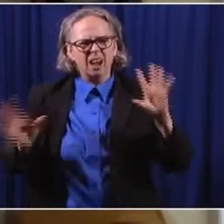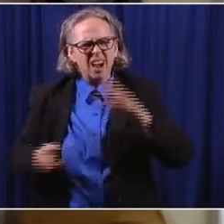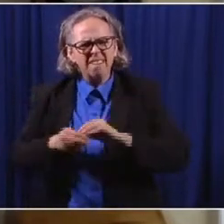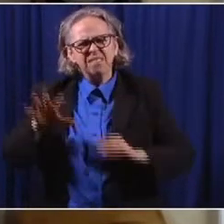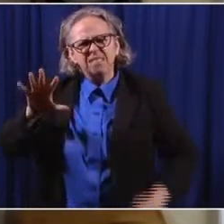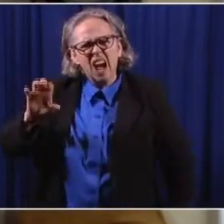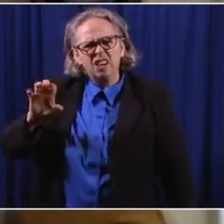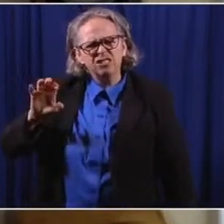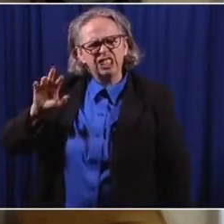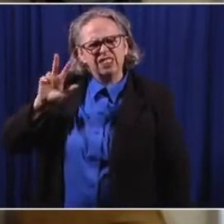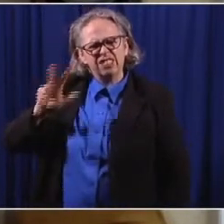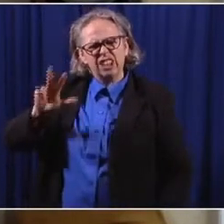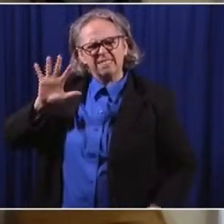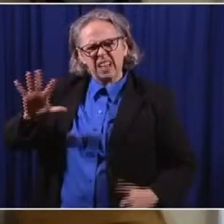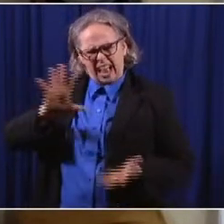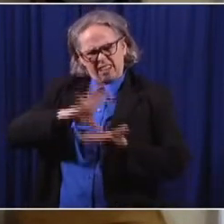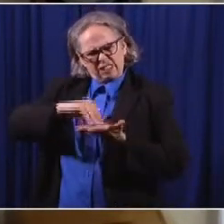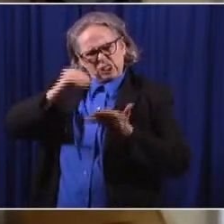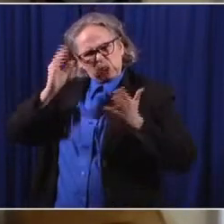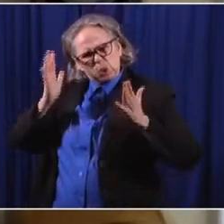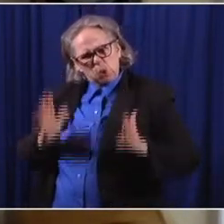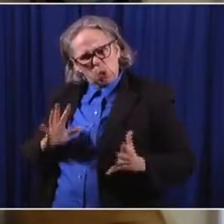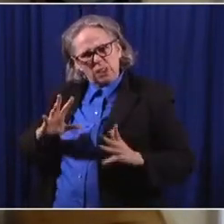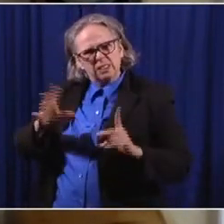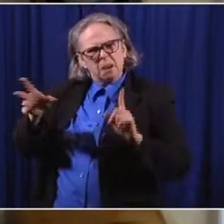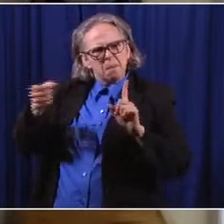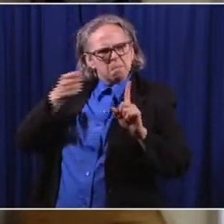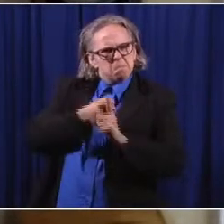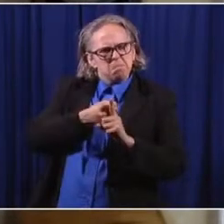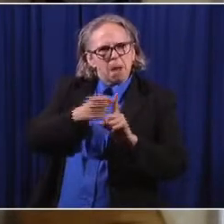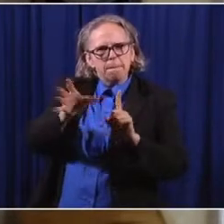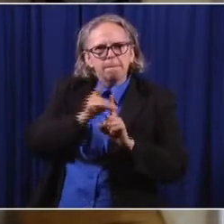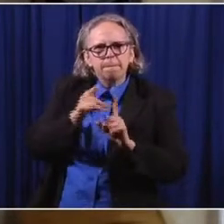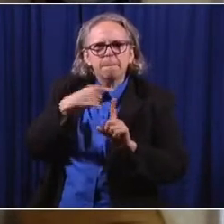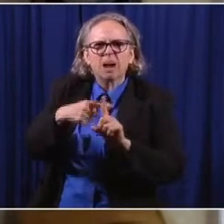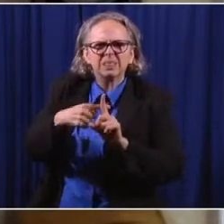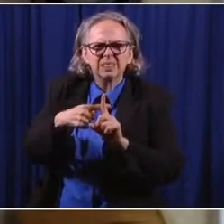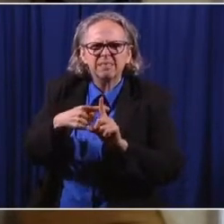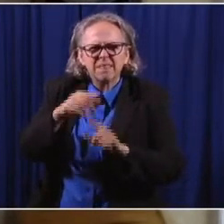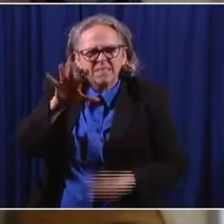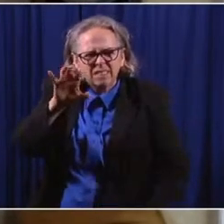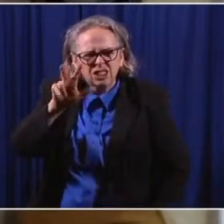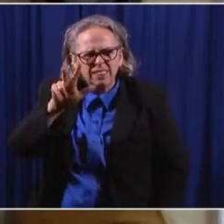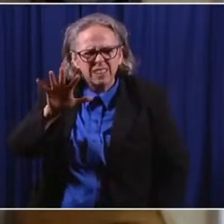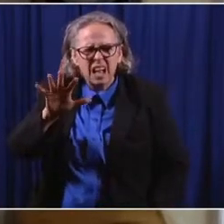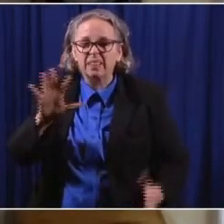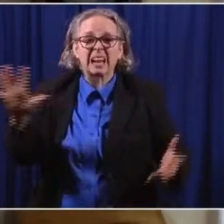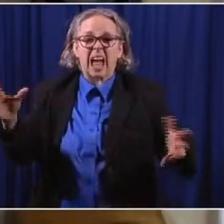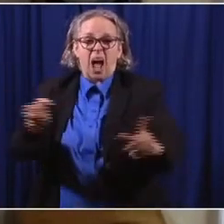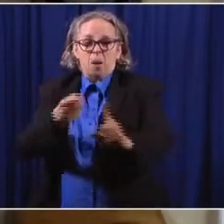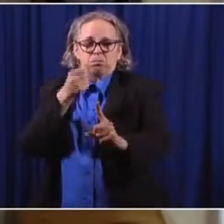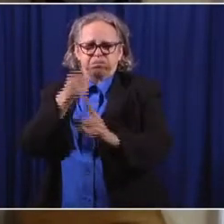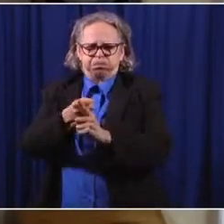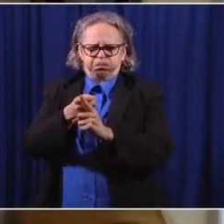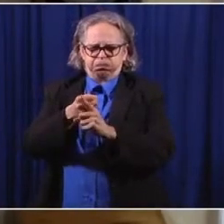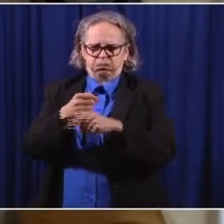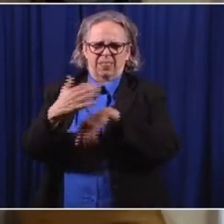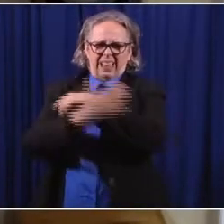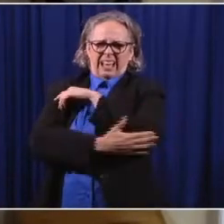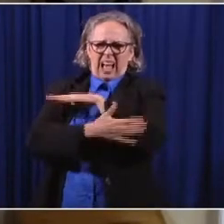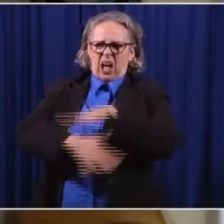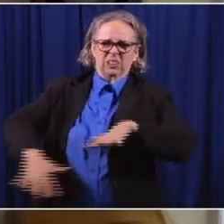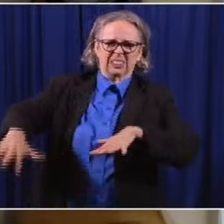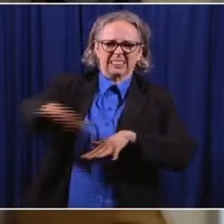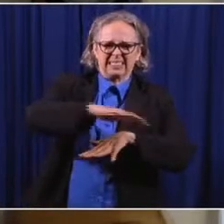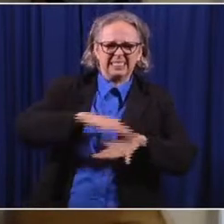week, there were 495 cases. These numbers are certainly impacting the county's sustained increase in new cases. In